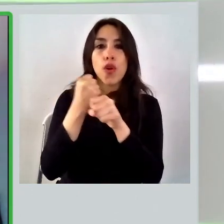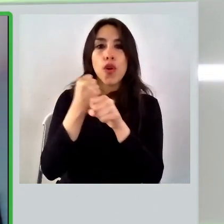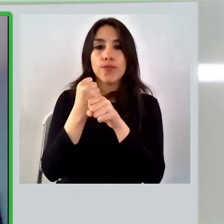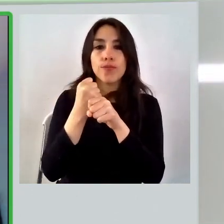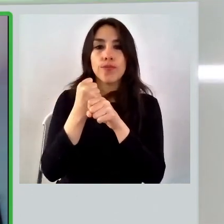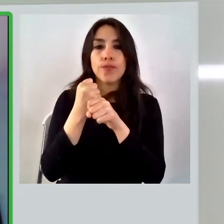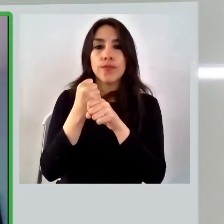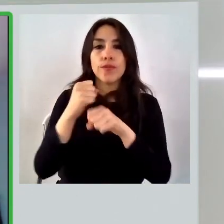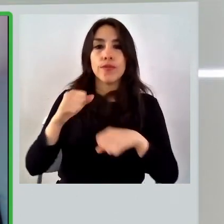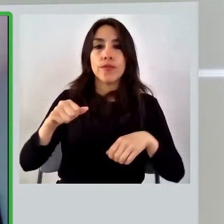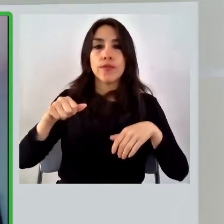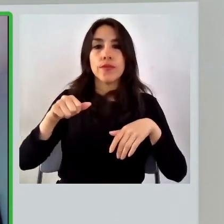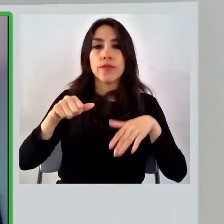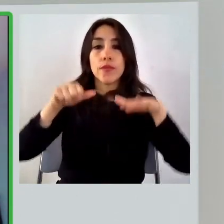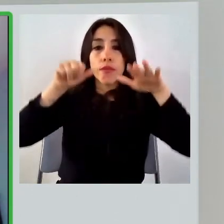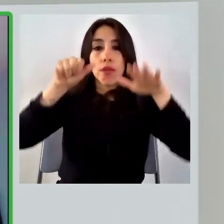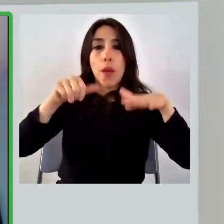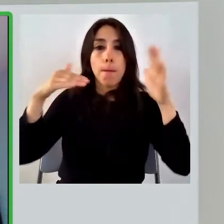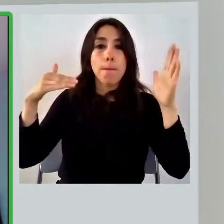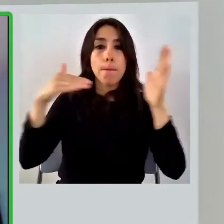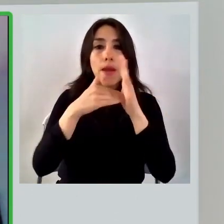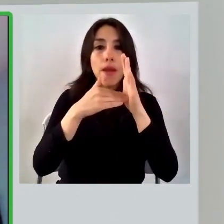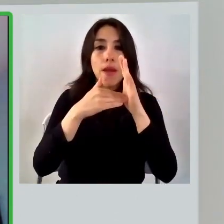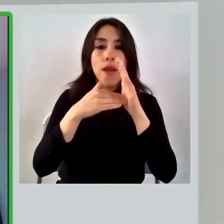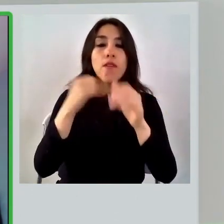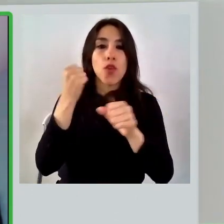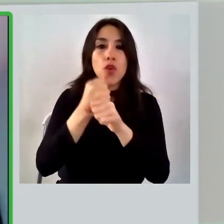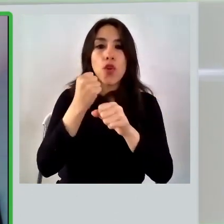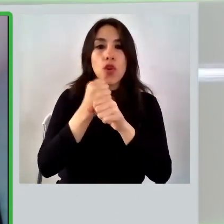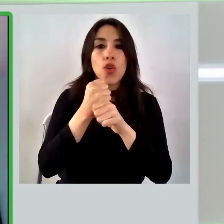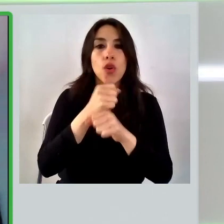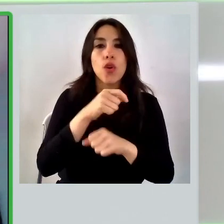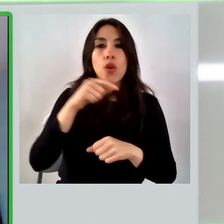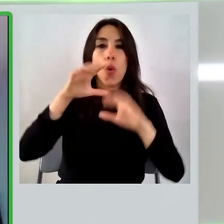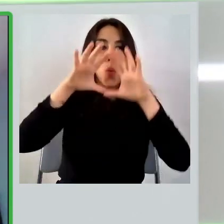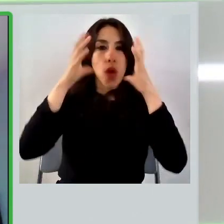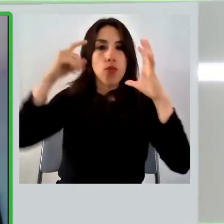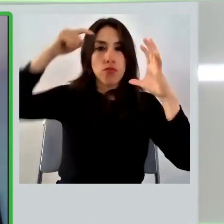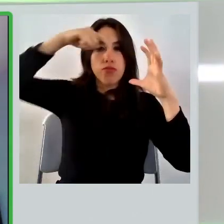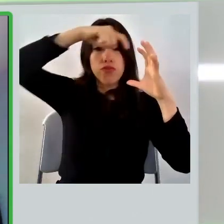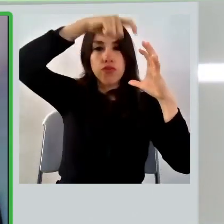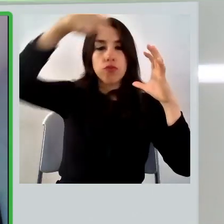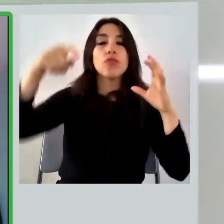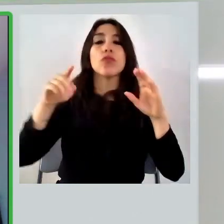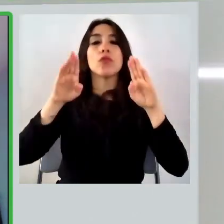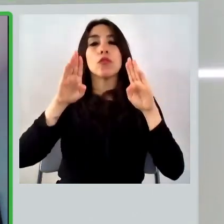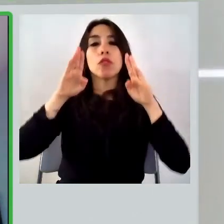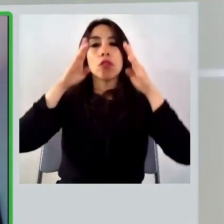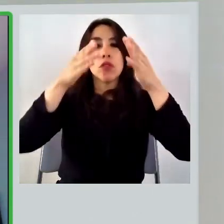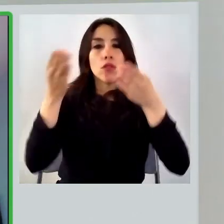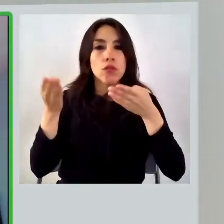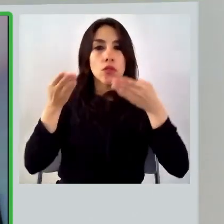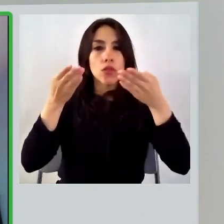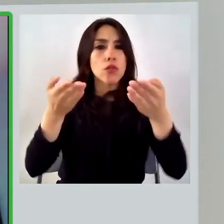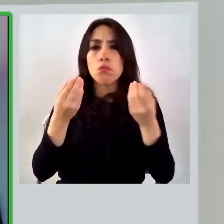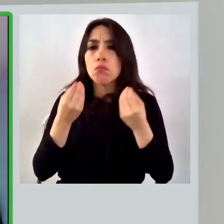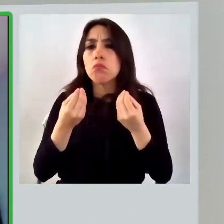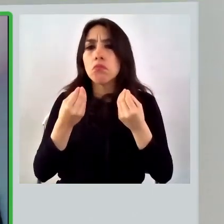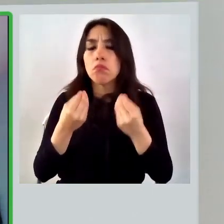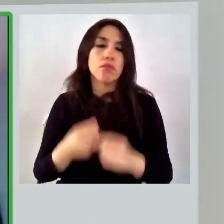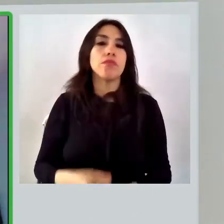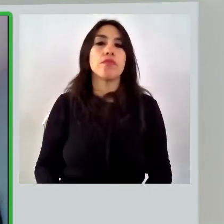leadership development focused on raising awareness and taking actions pertaining to disability inclusion and equality in the